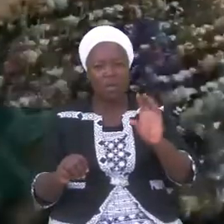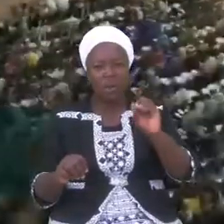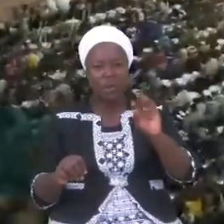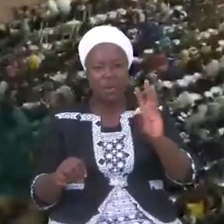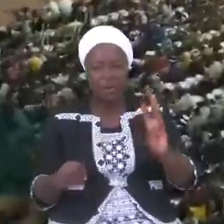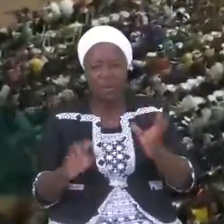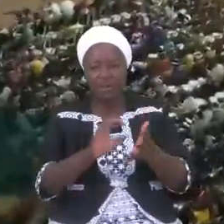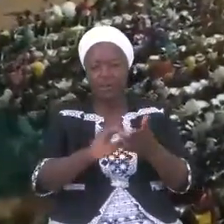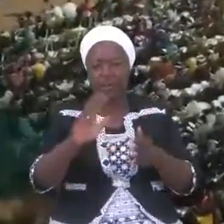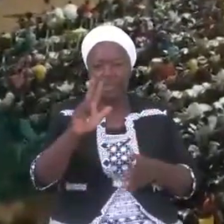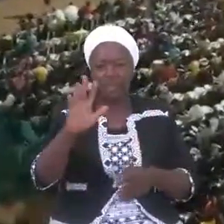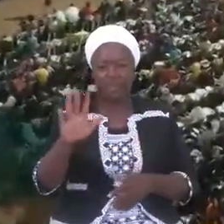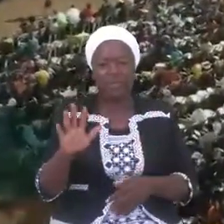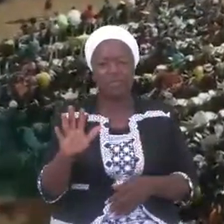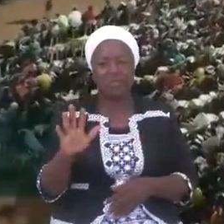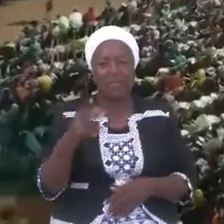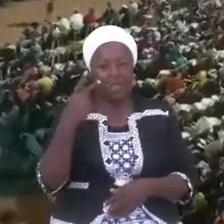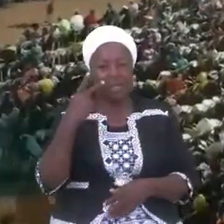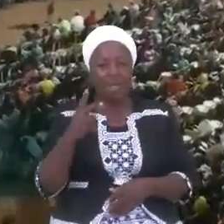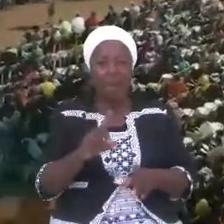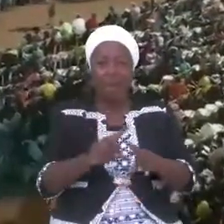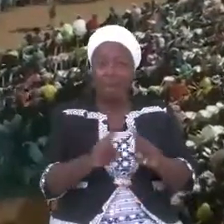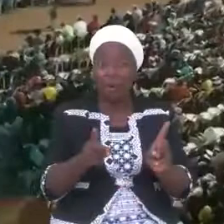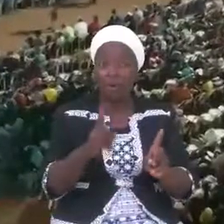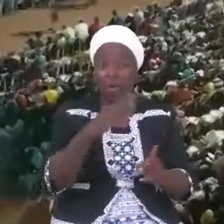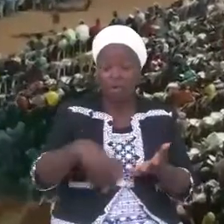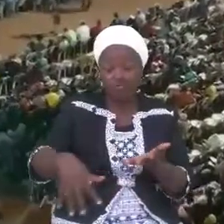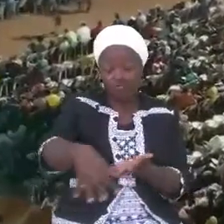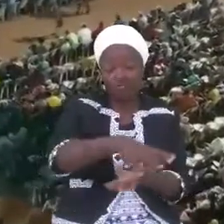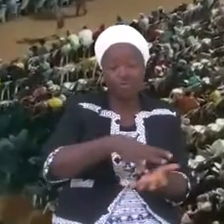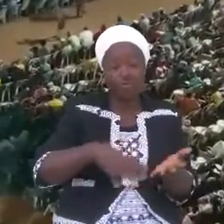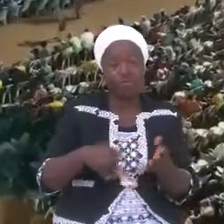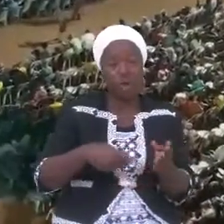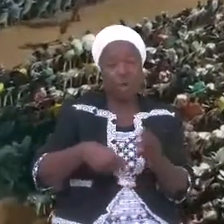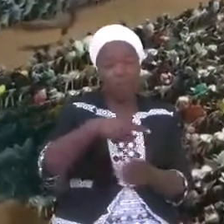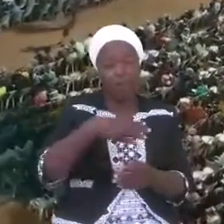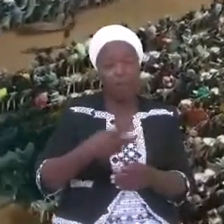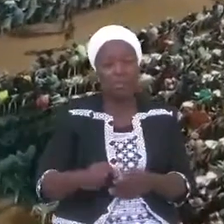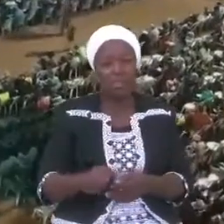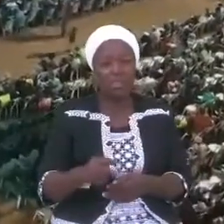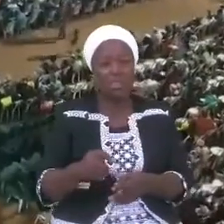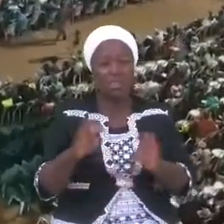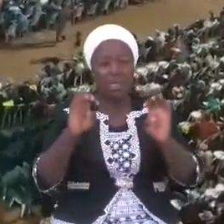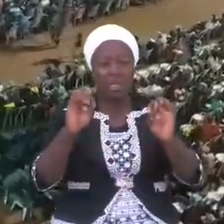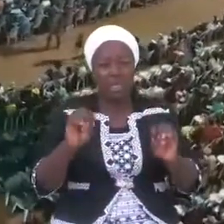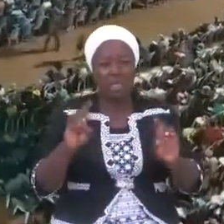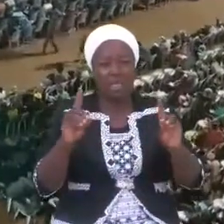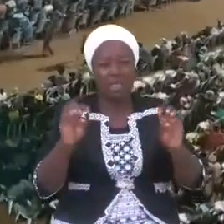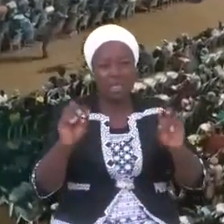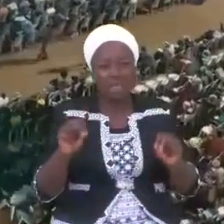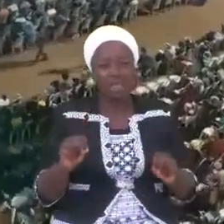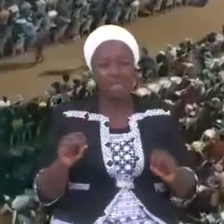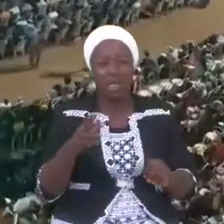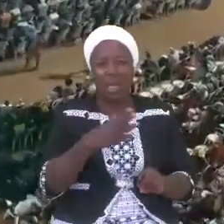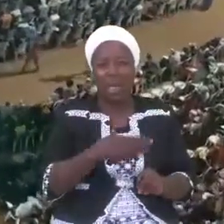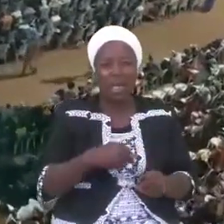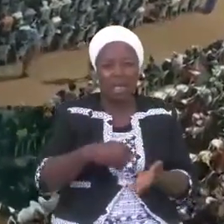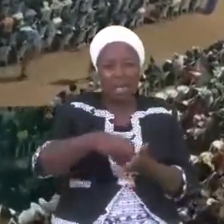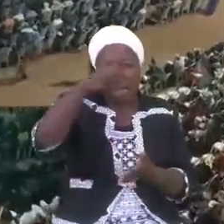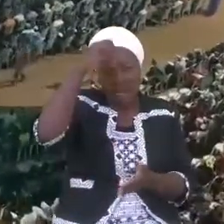were mingled among the heathen and learned their